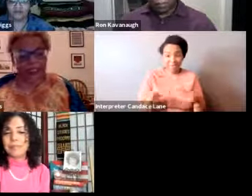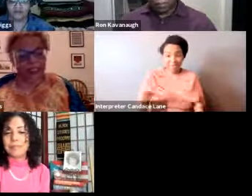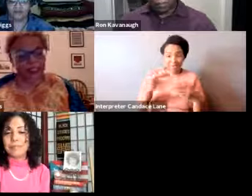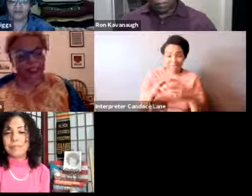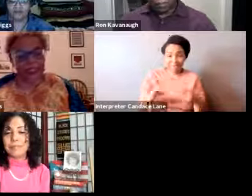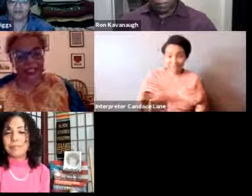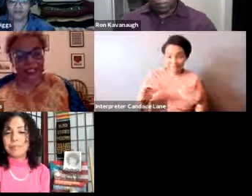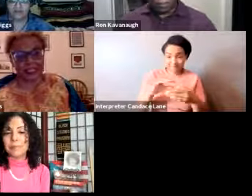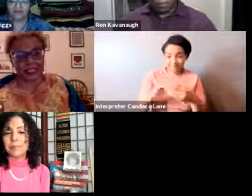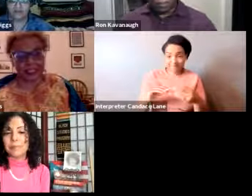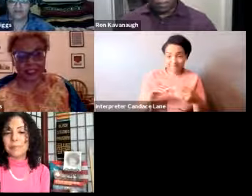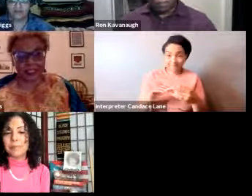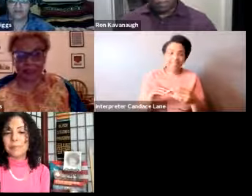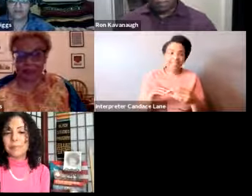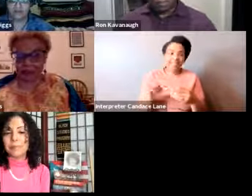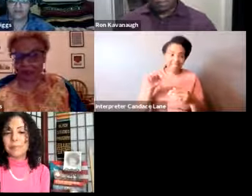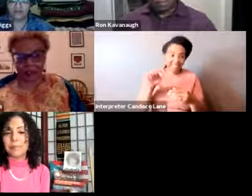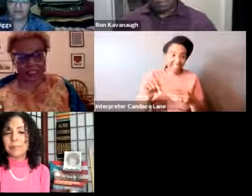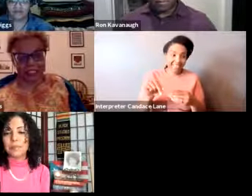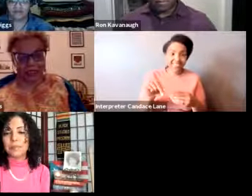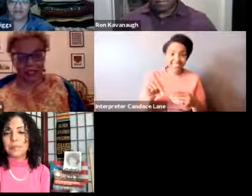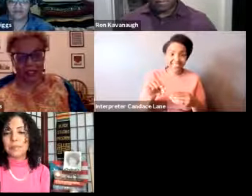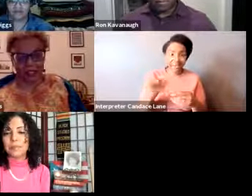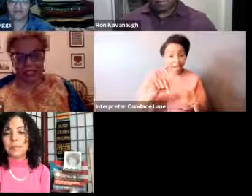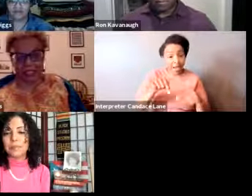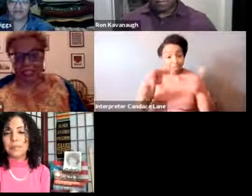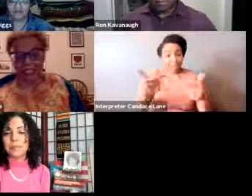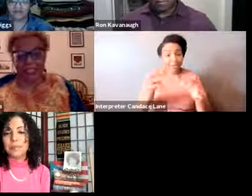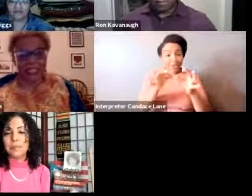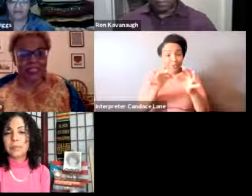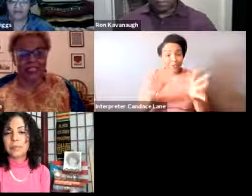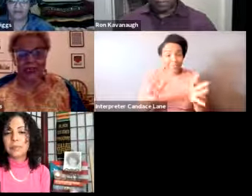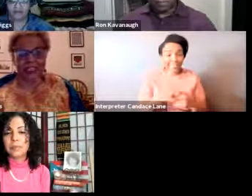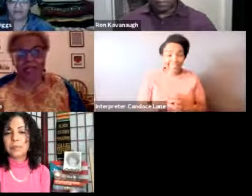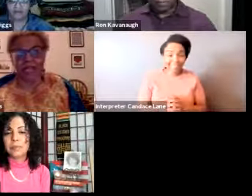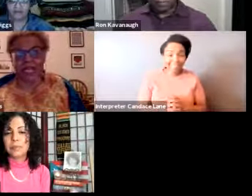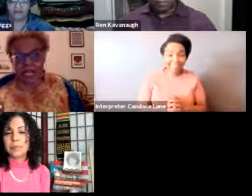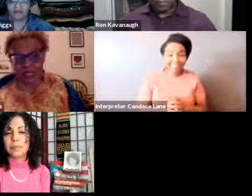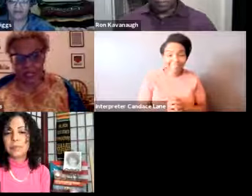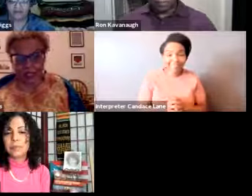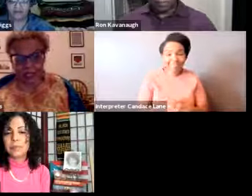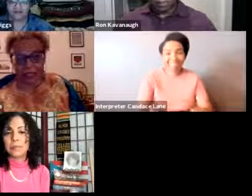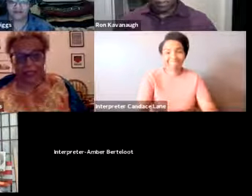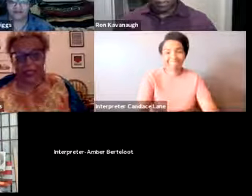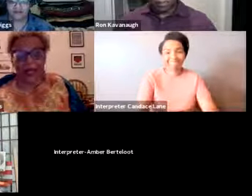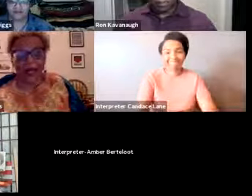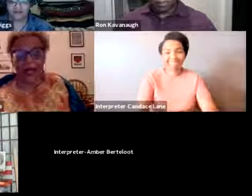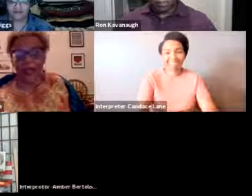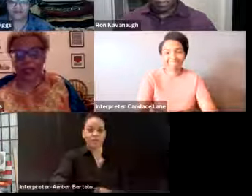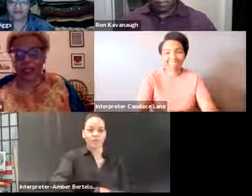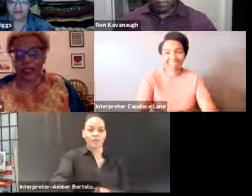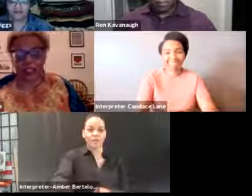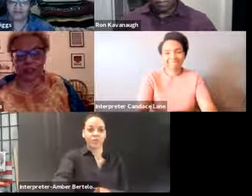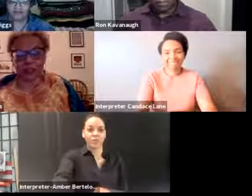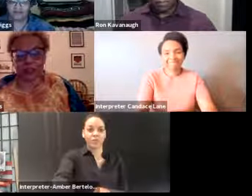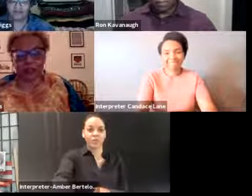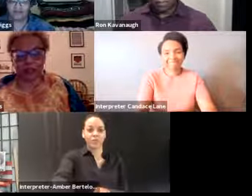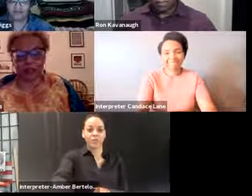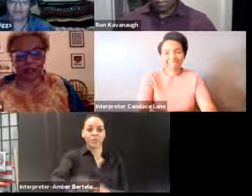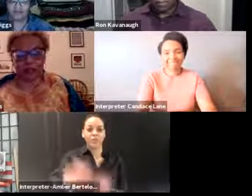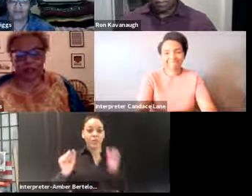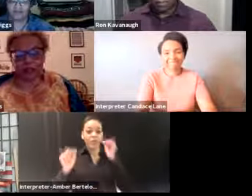Ortizica was a Brazilian conceptual artist. He was an amazing artist. One of those